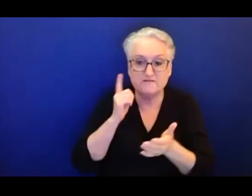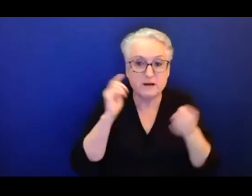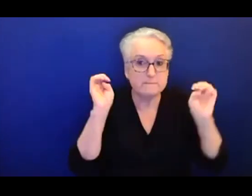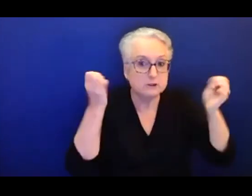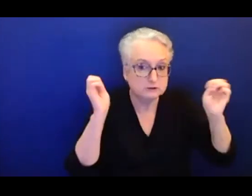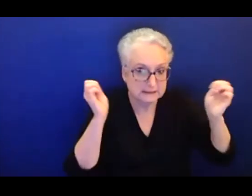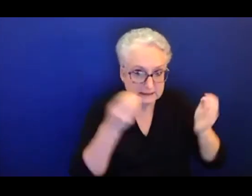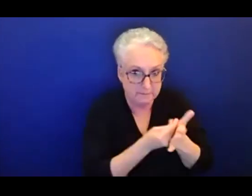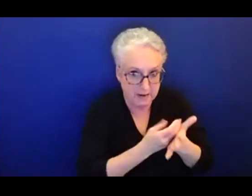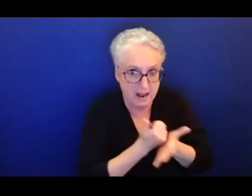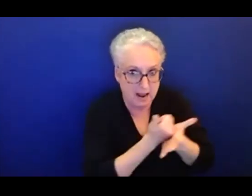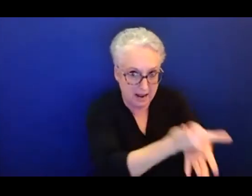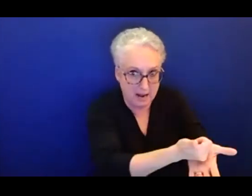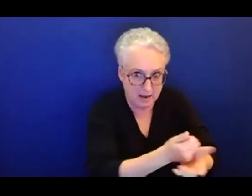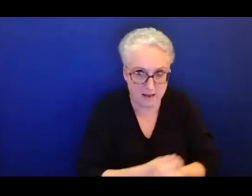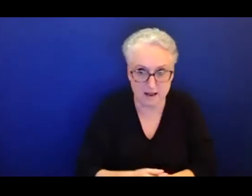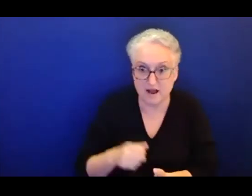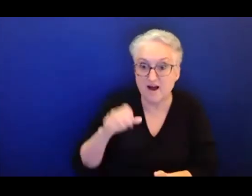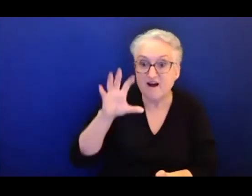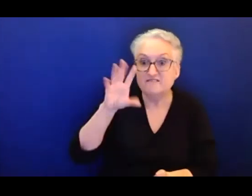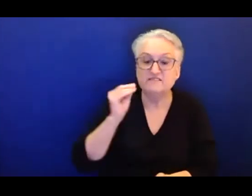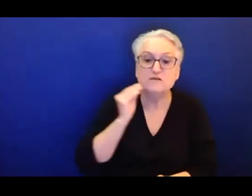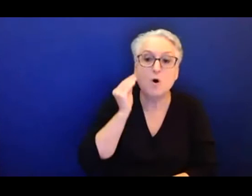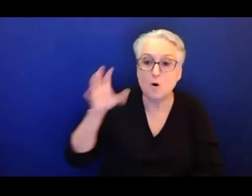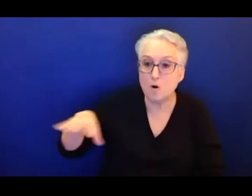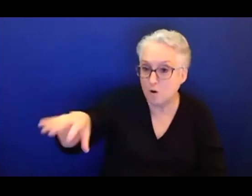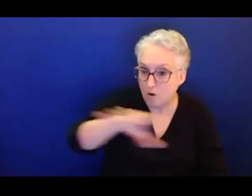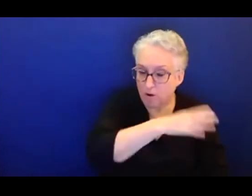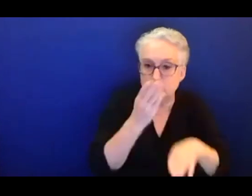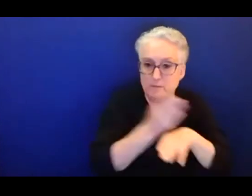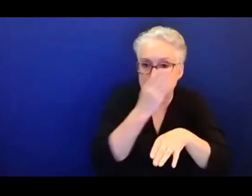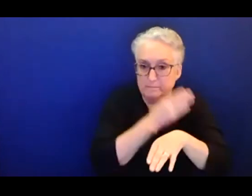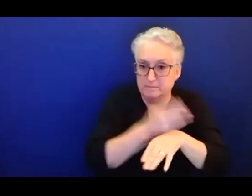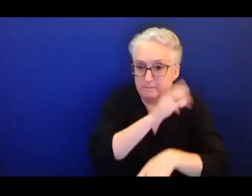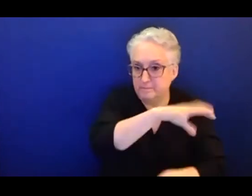$575,522 for the housing rehab program, 72 houses rehabilitated.